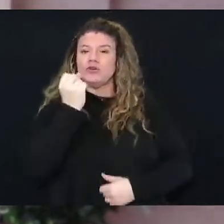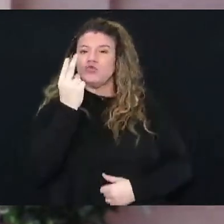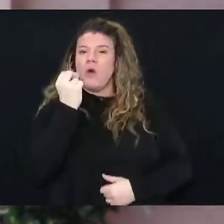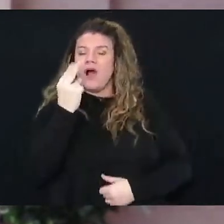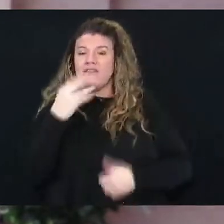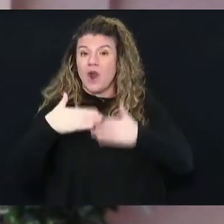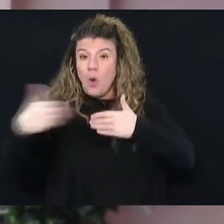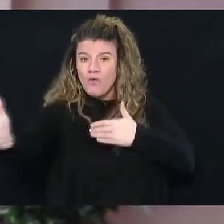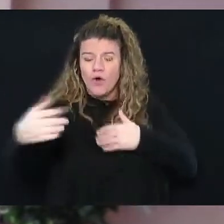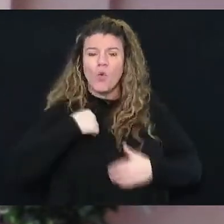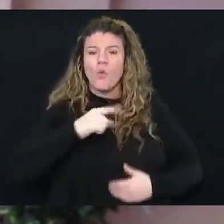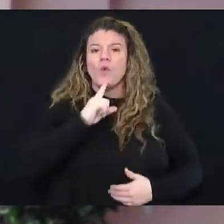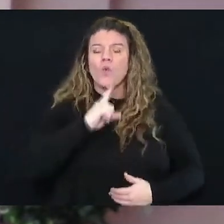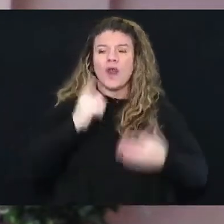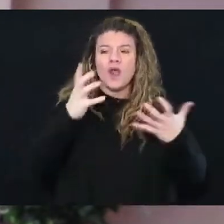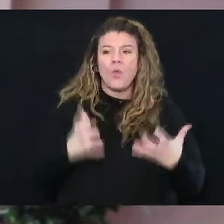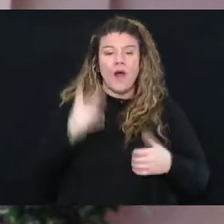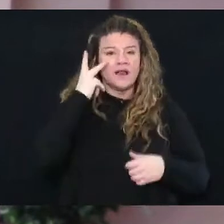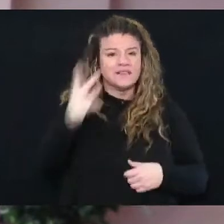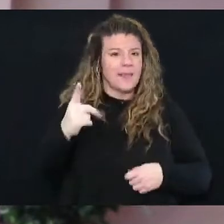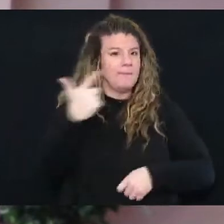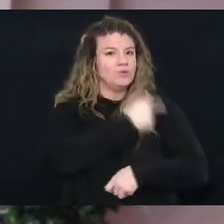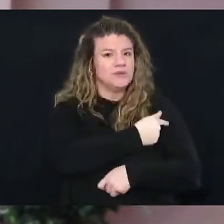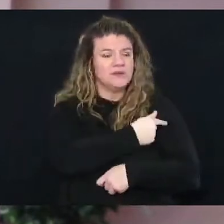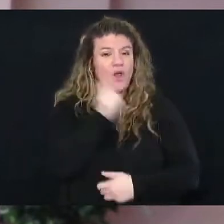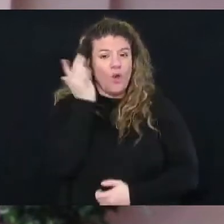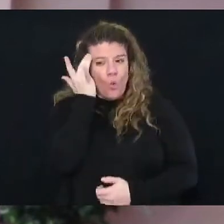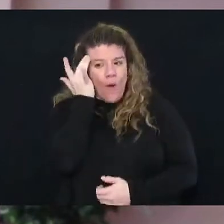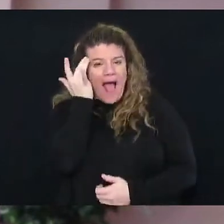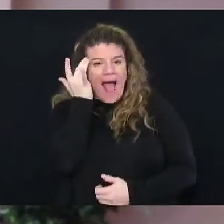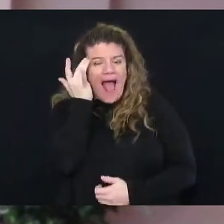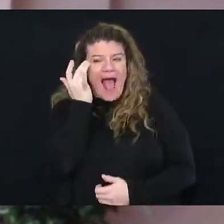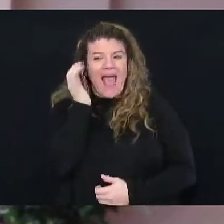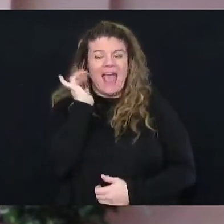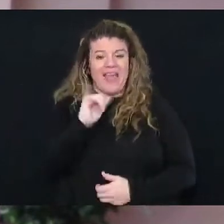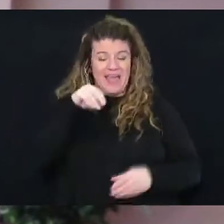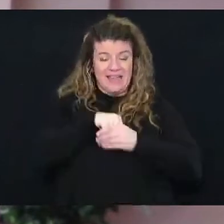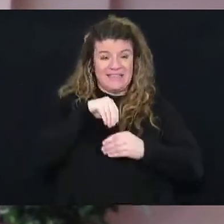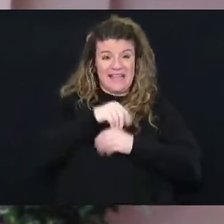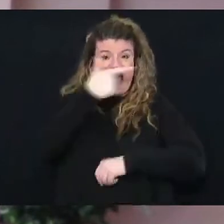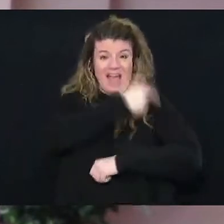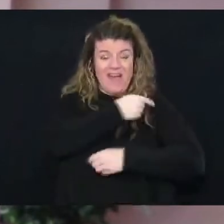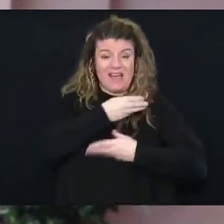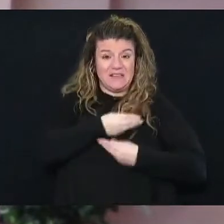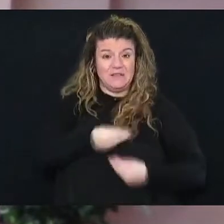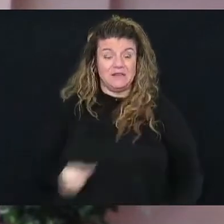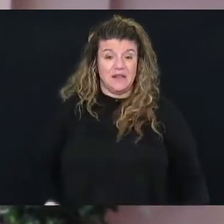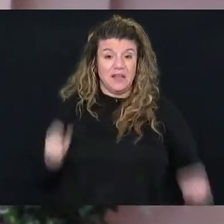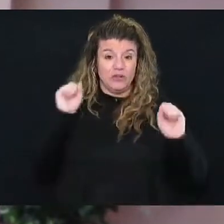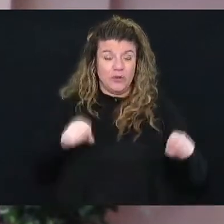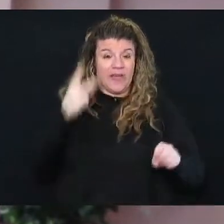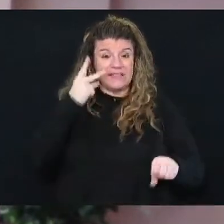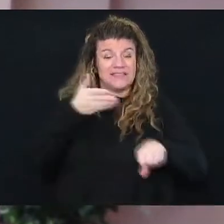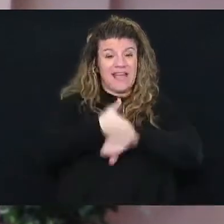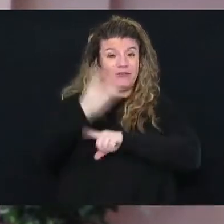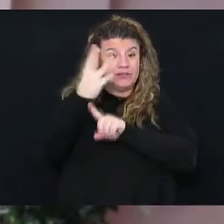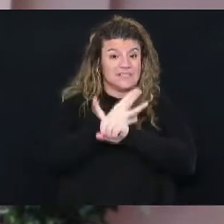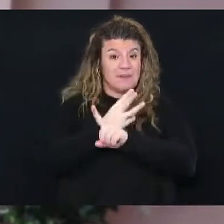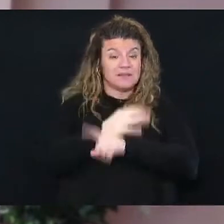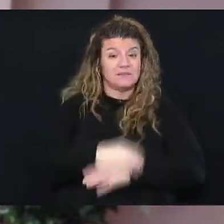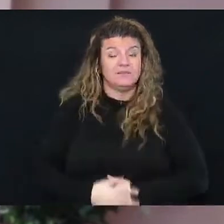that we really want to see them get boosted because of that loss of vaccine potency that we see after the 6-month time frame.